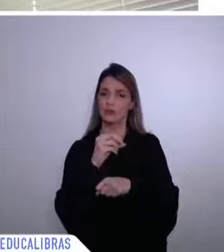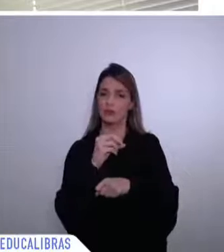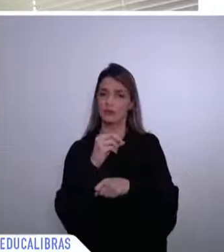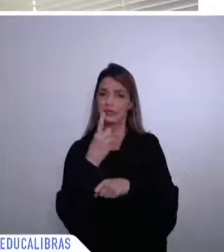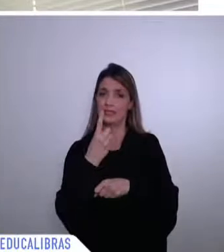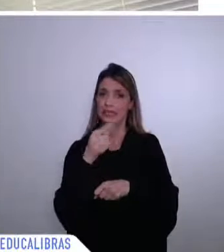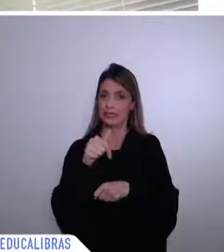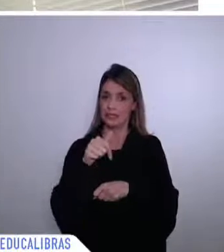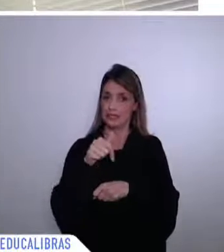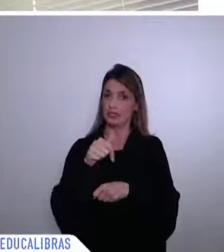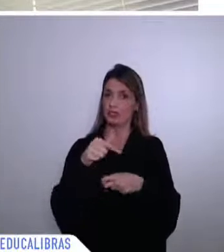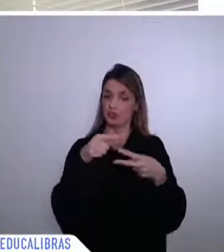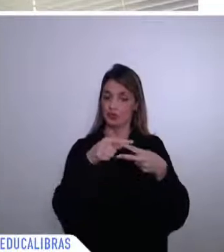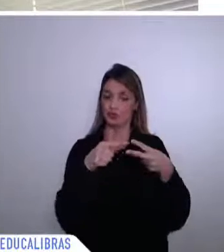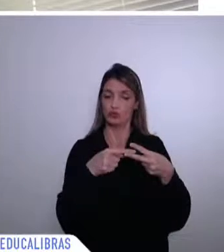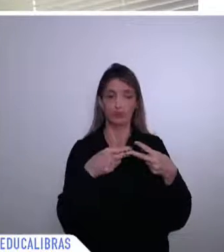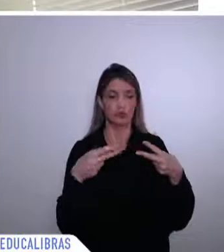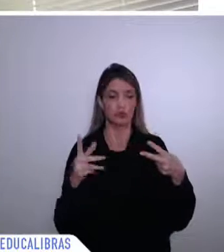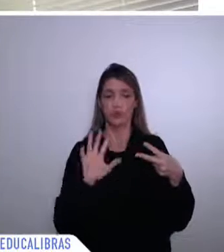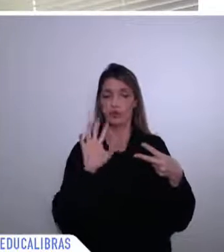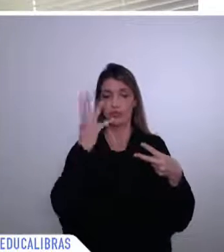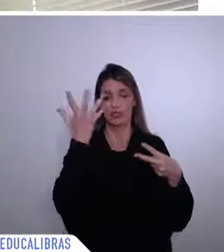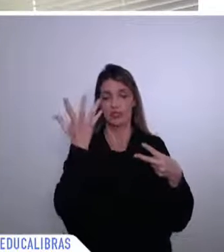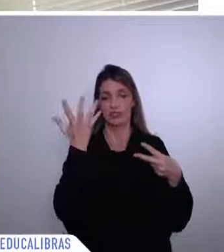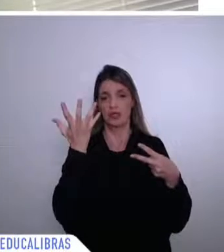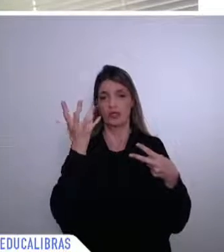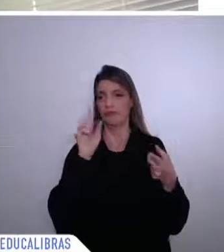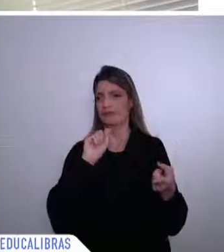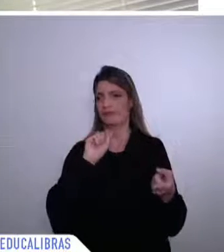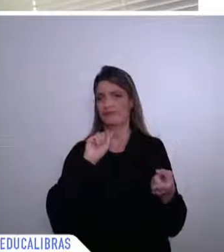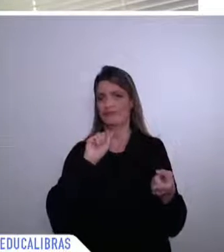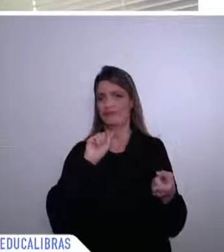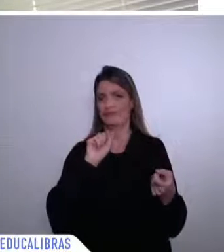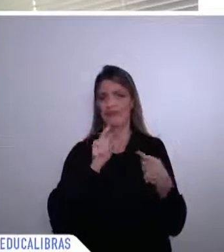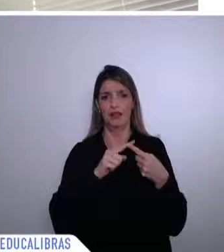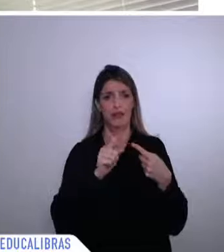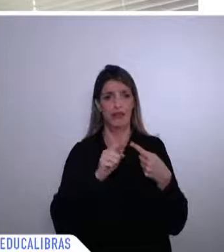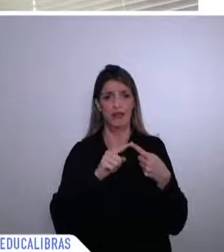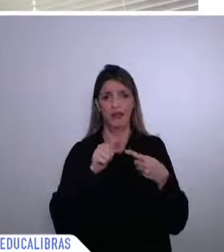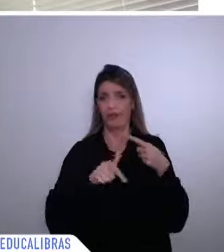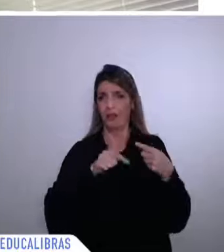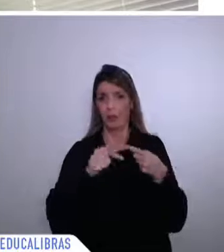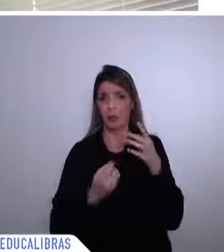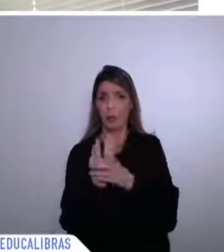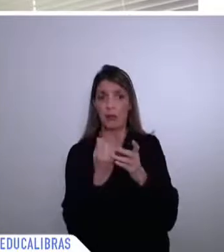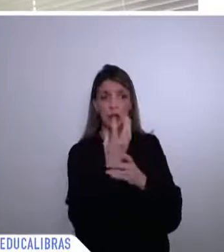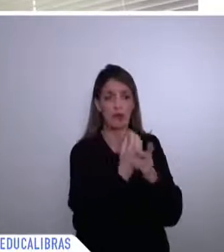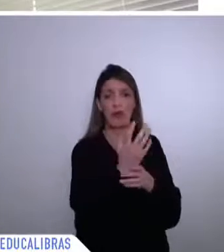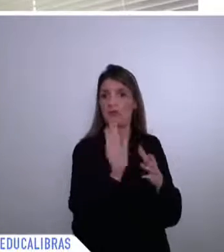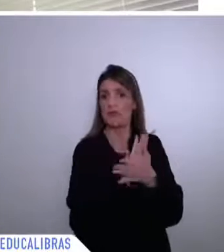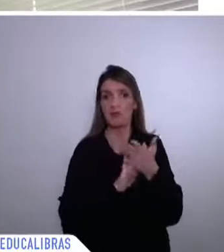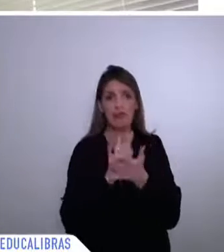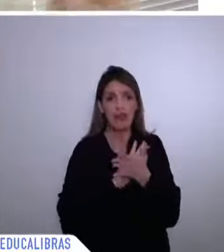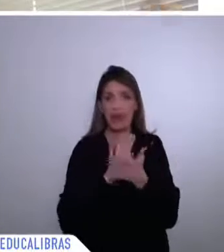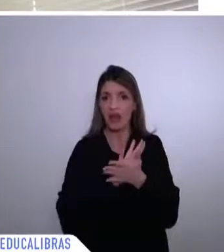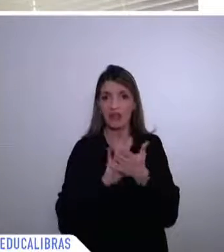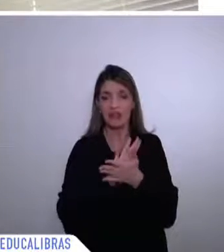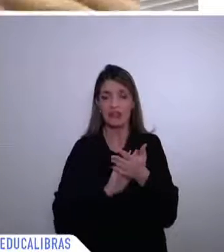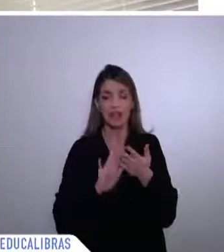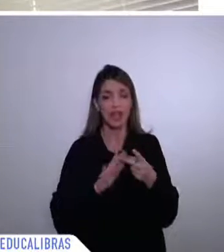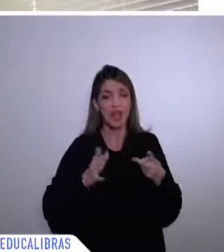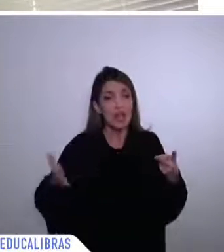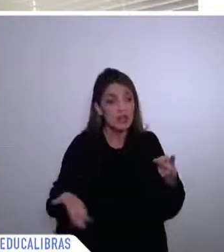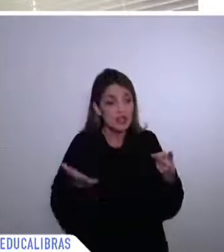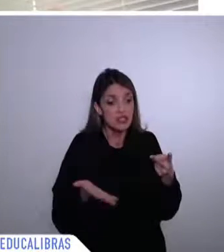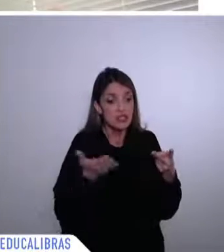2017. Basically, the two main messages were completely contradicted. So we didn't generate jobs, and